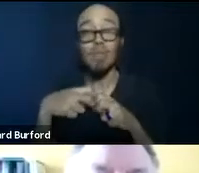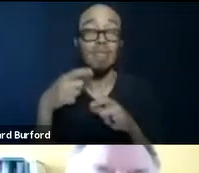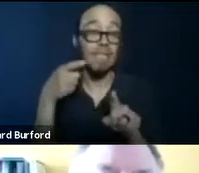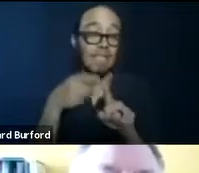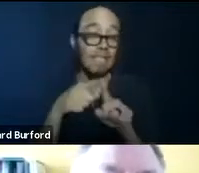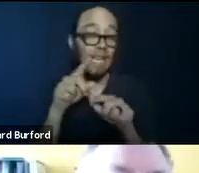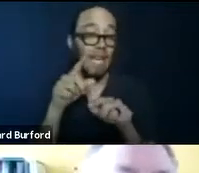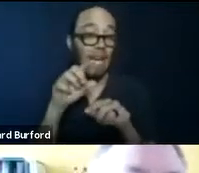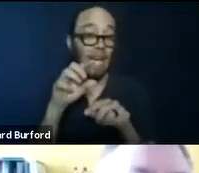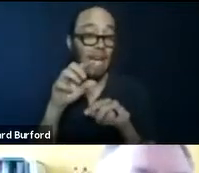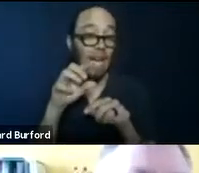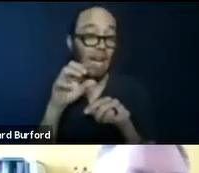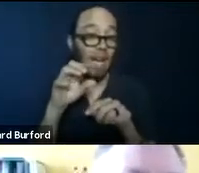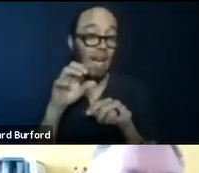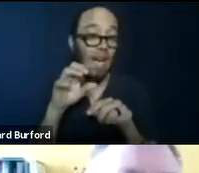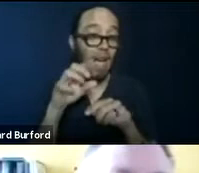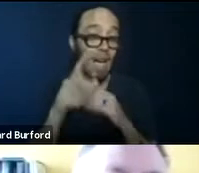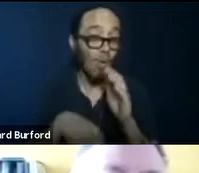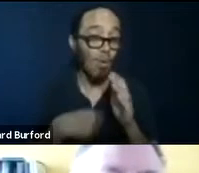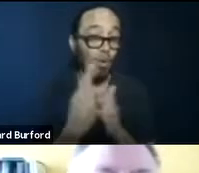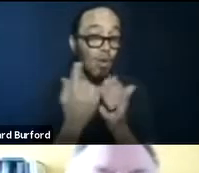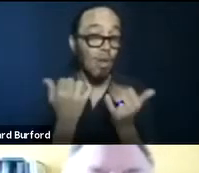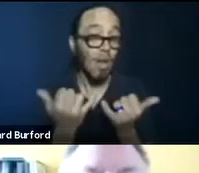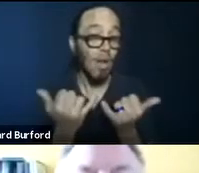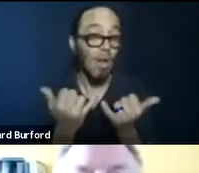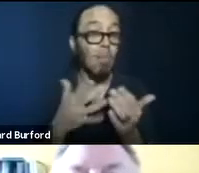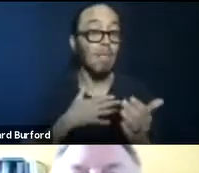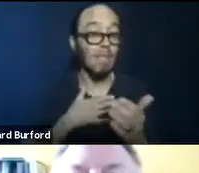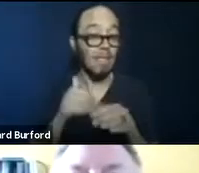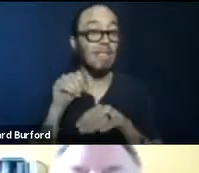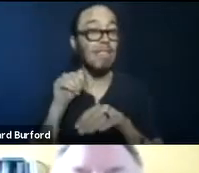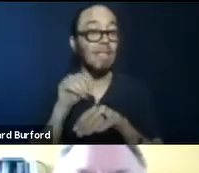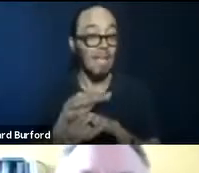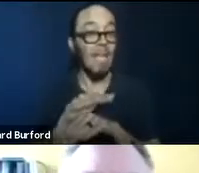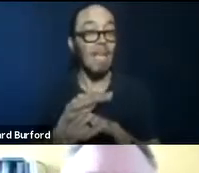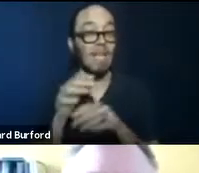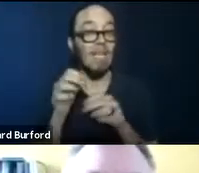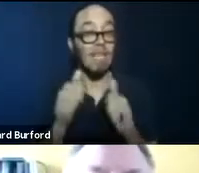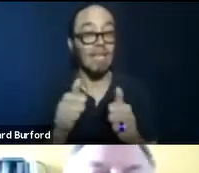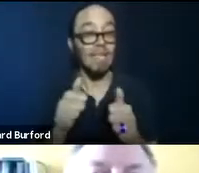send a chat privately to Tali Ravid, who will help you.